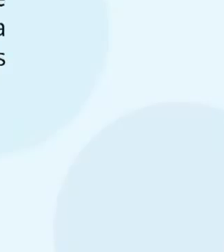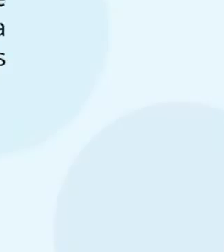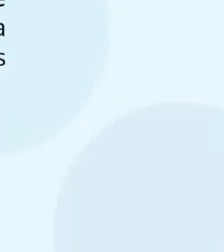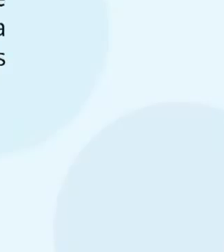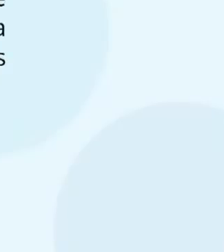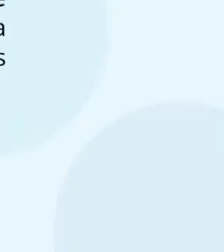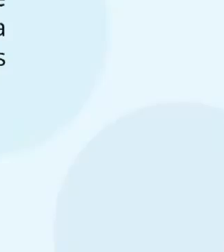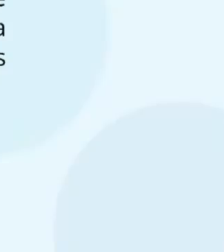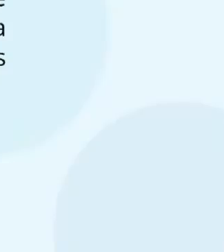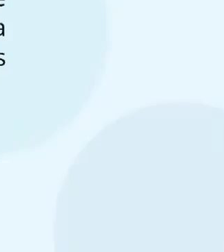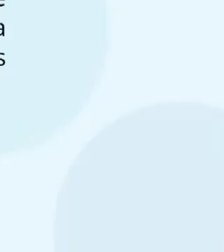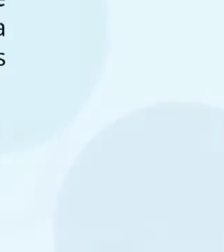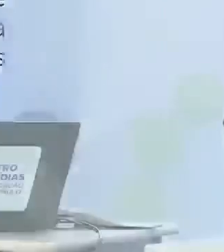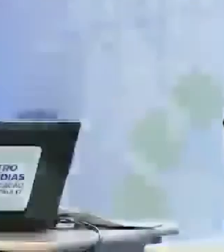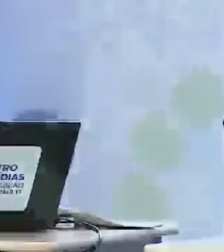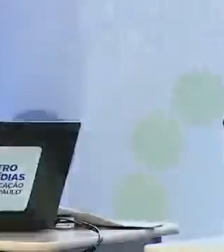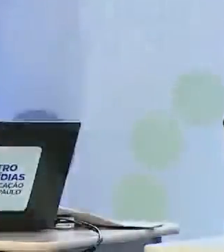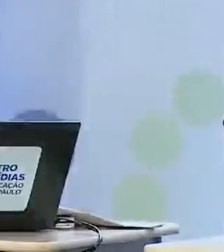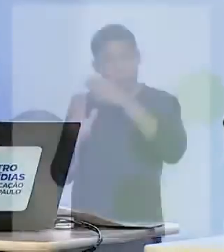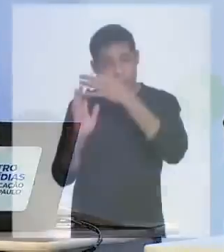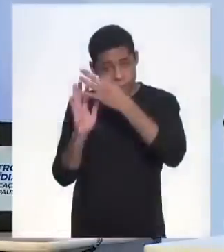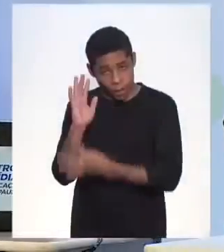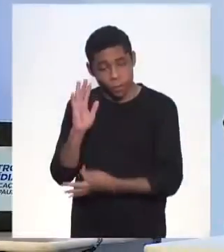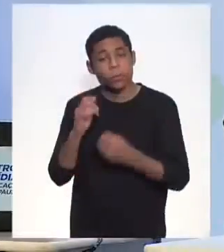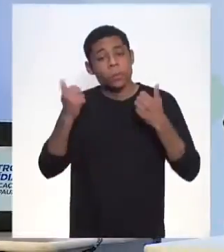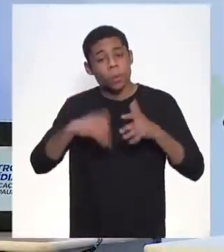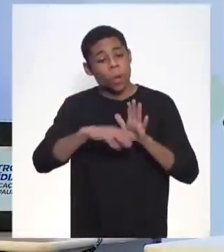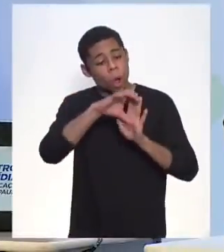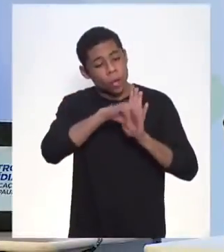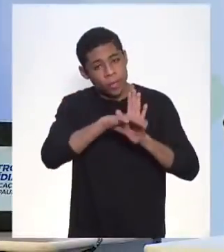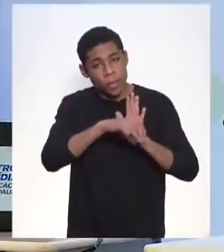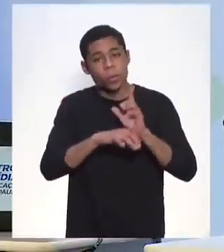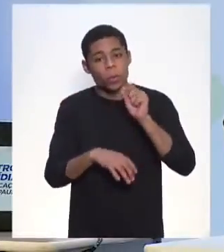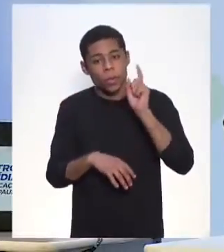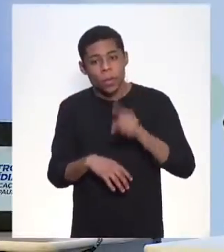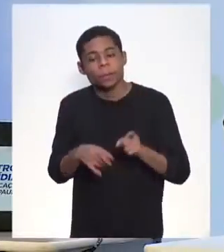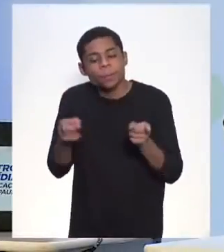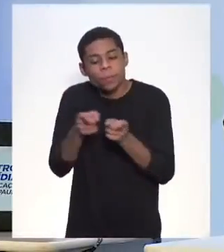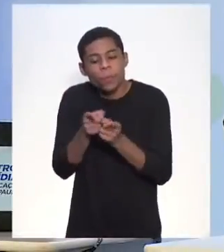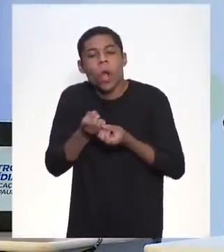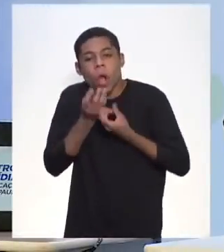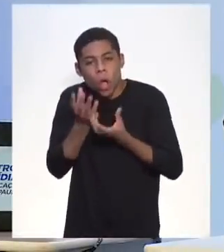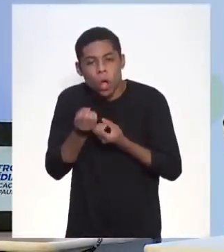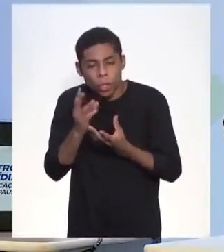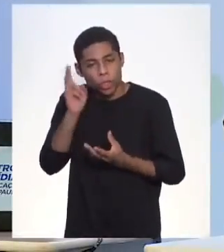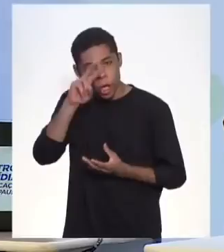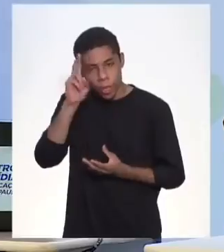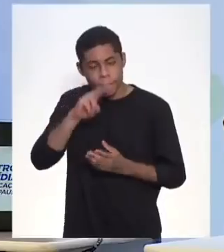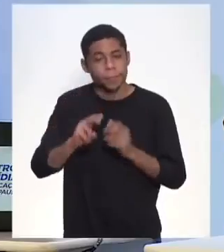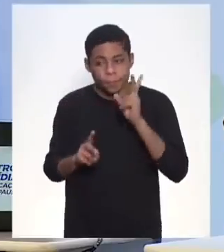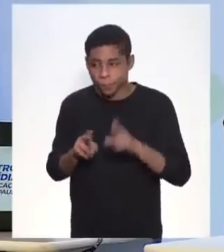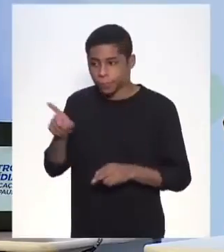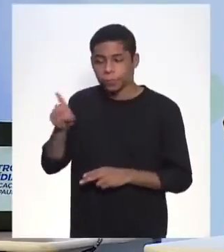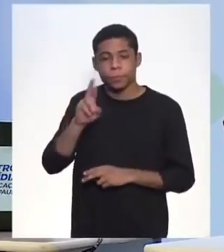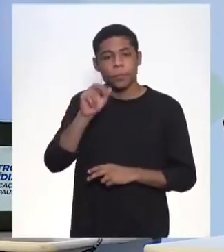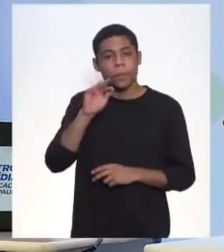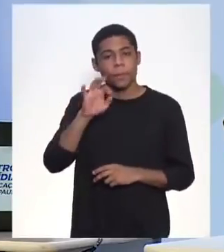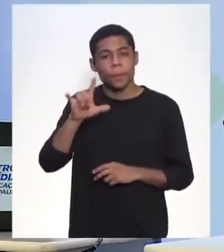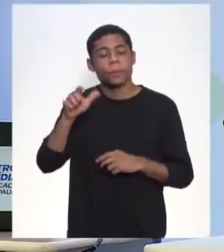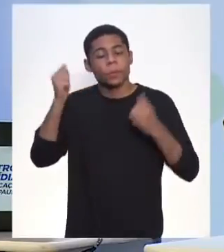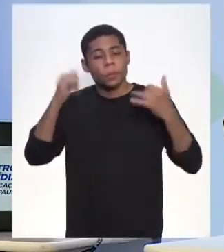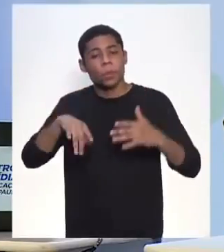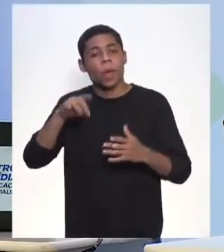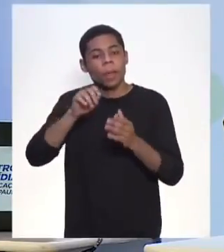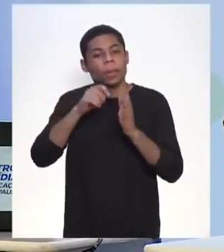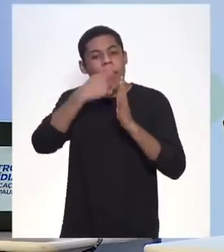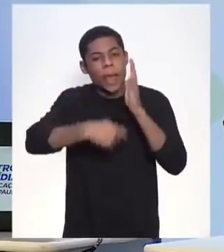Então, esse aí, para vocês, foi o conceito do que é uma short story. Como o Rafael falou, realmente ela é mais curta